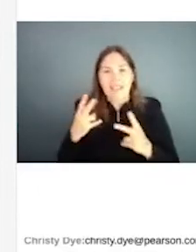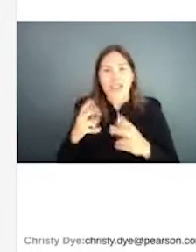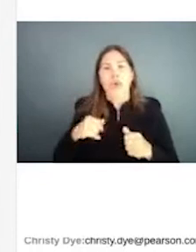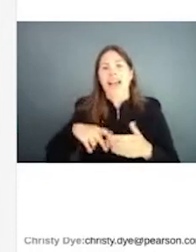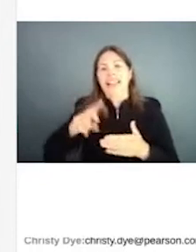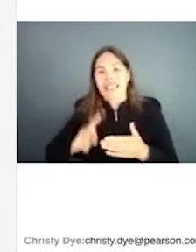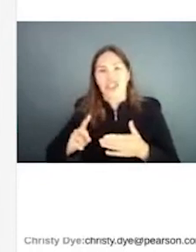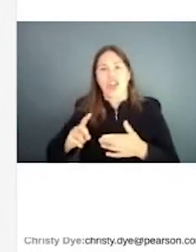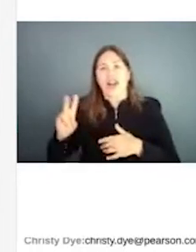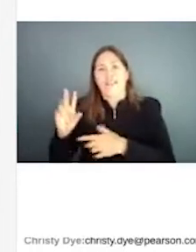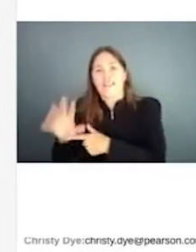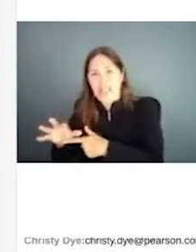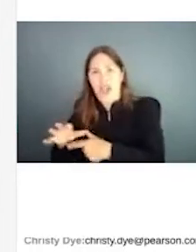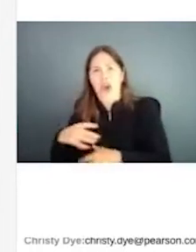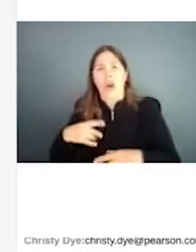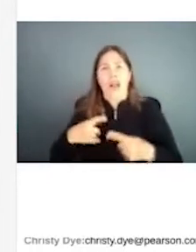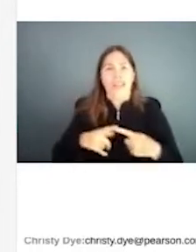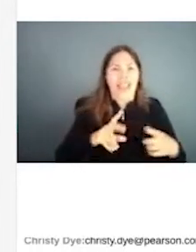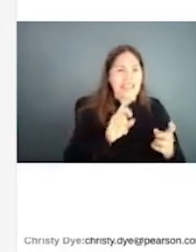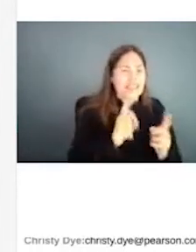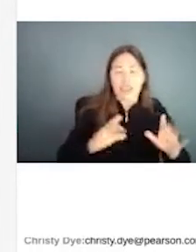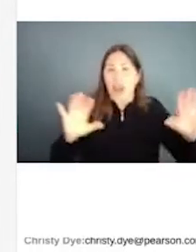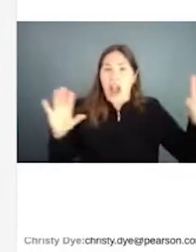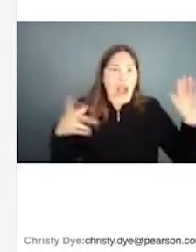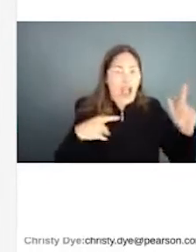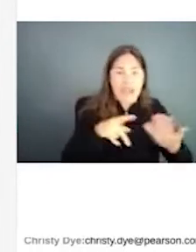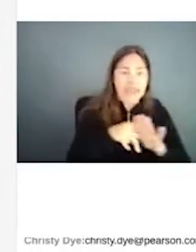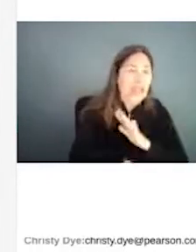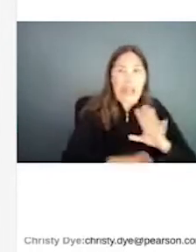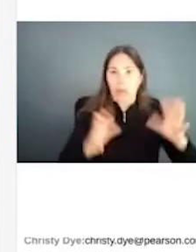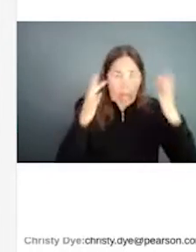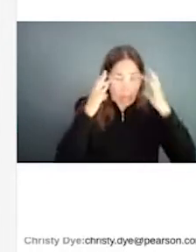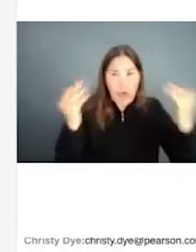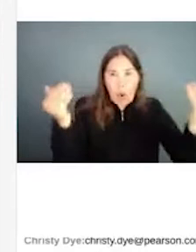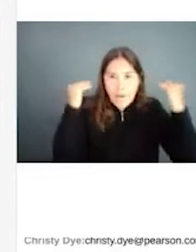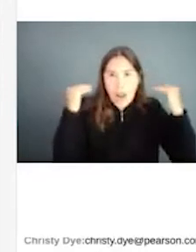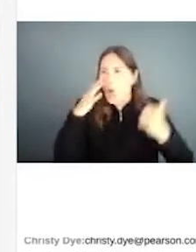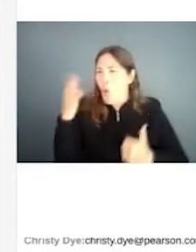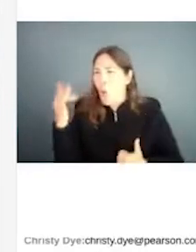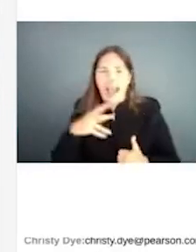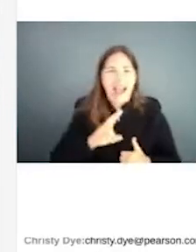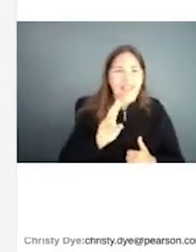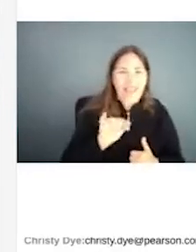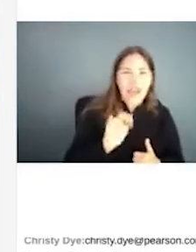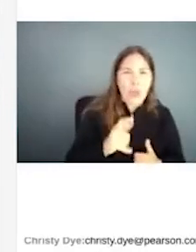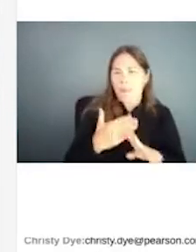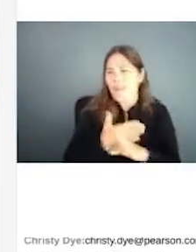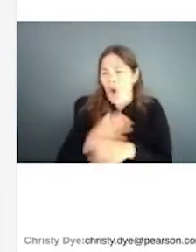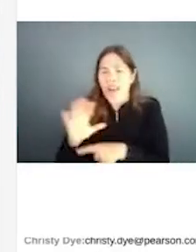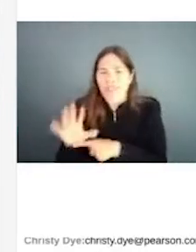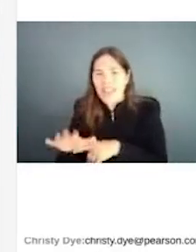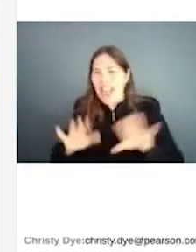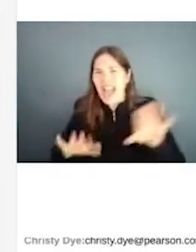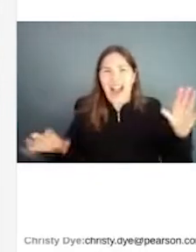and everyone was like, having to take digital is killing my video kids, or why do they have to take visual before video? It doesn't really